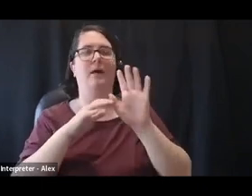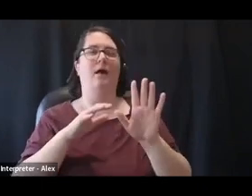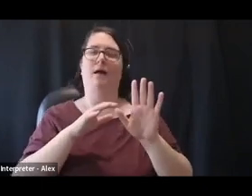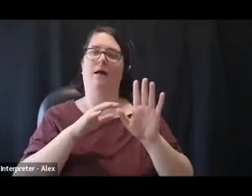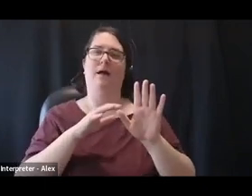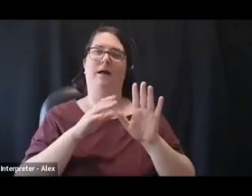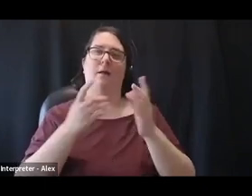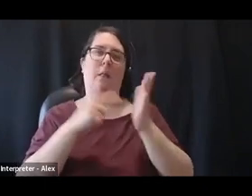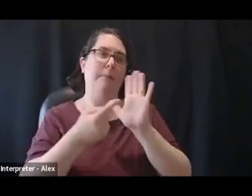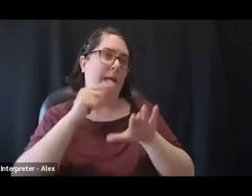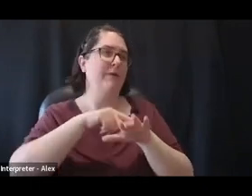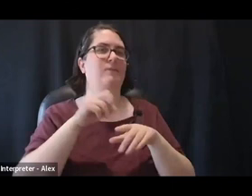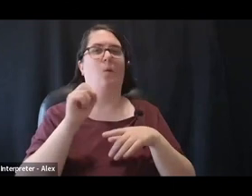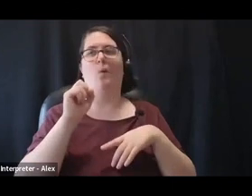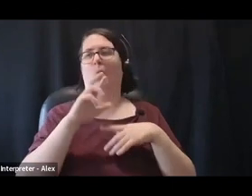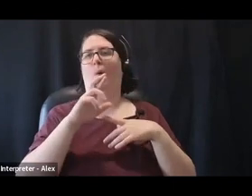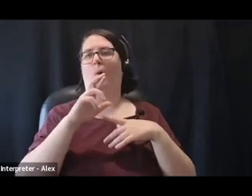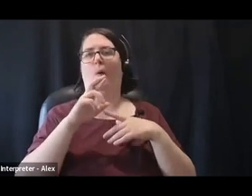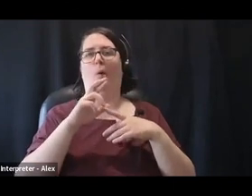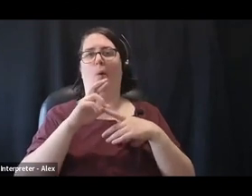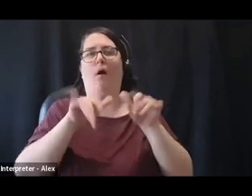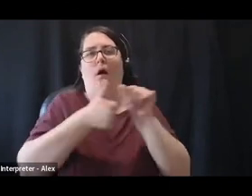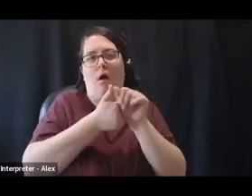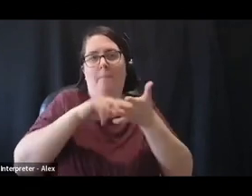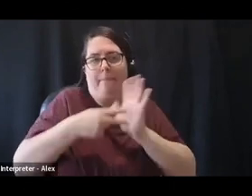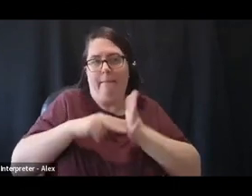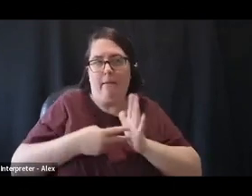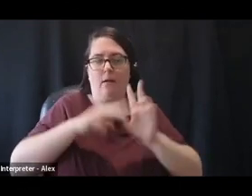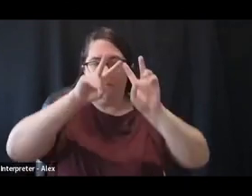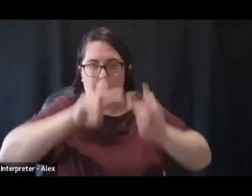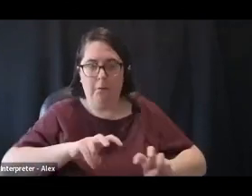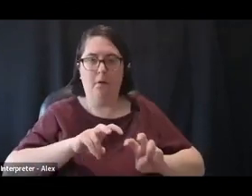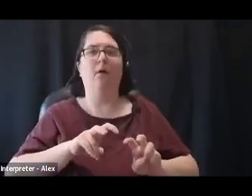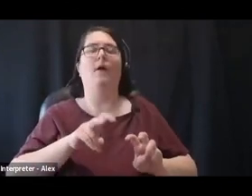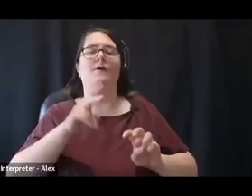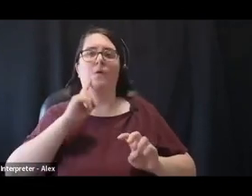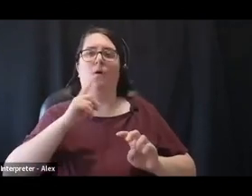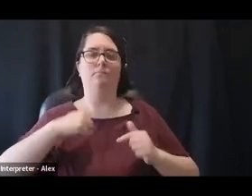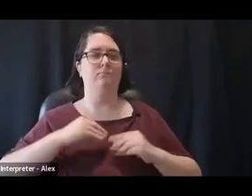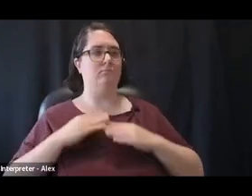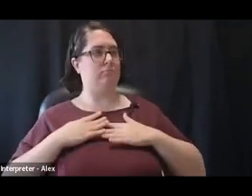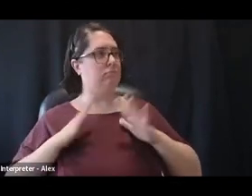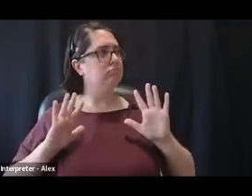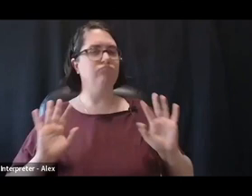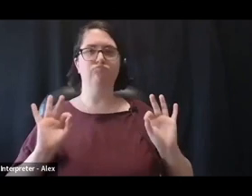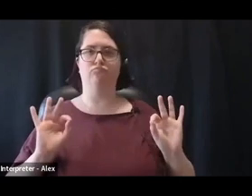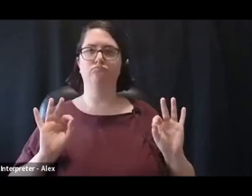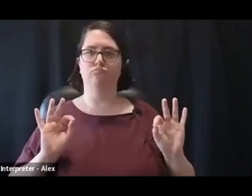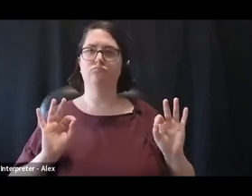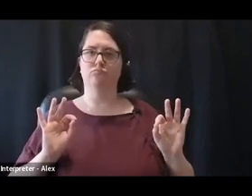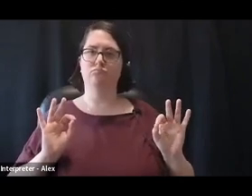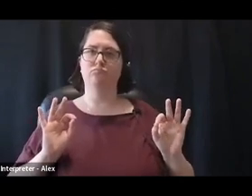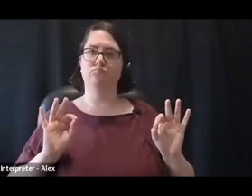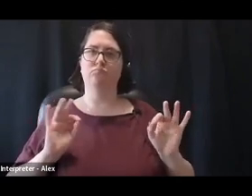like a metaphor and a cellular level to sort of, you know, regenerate ourselves and